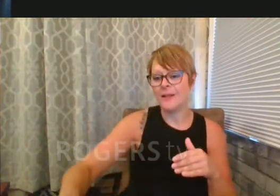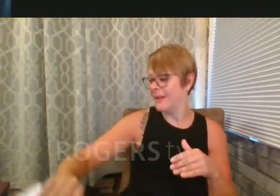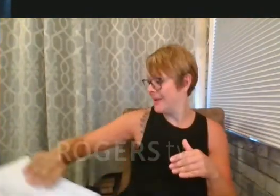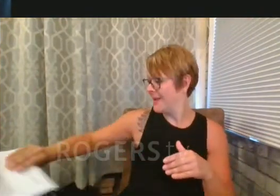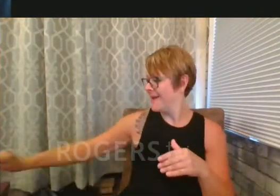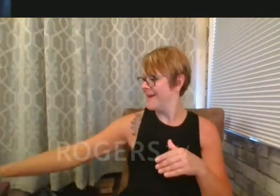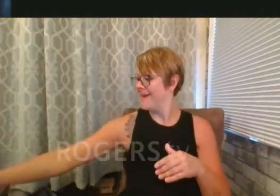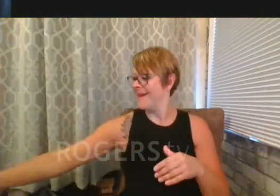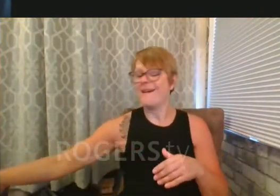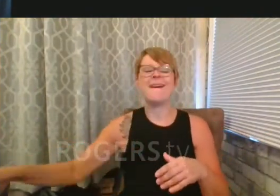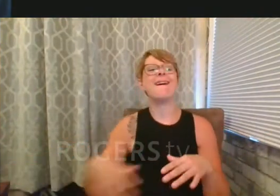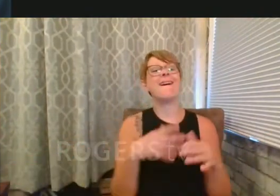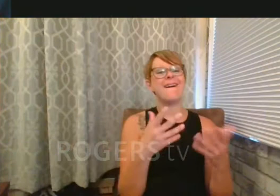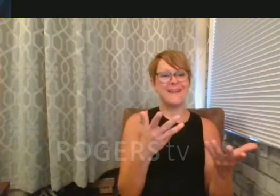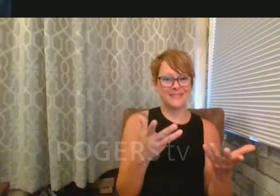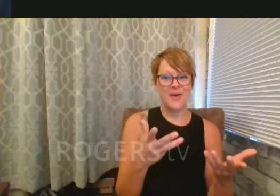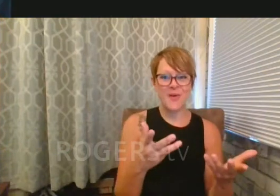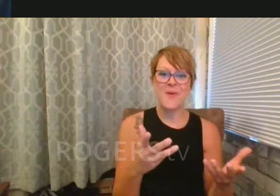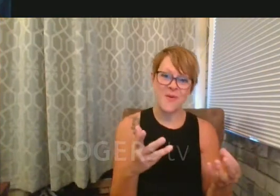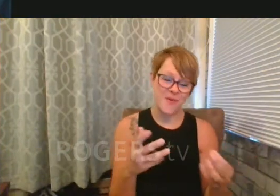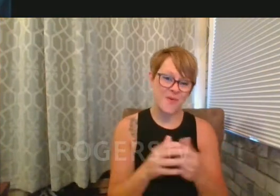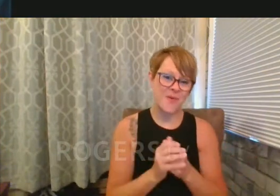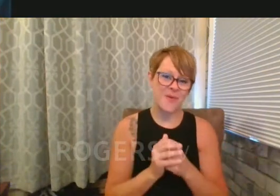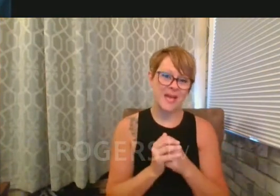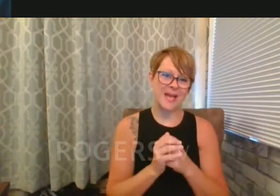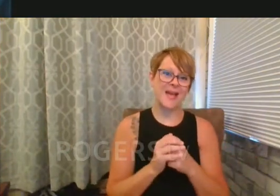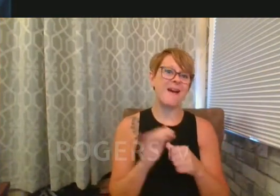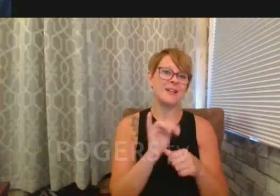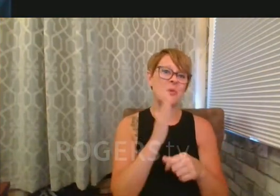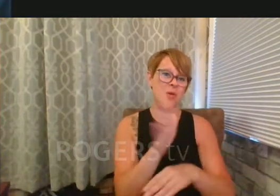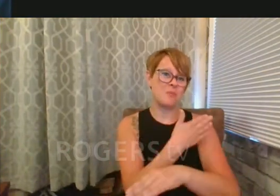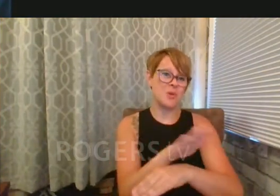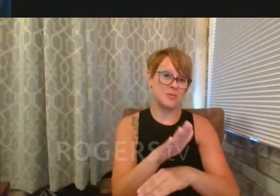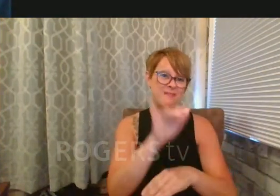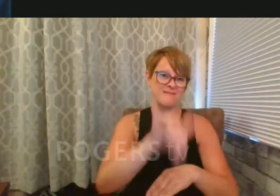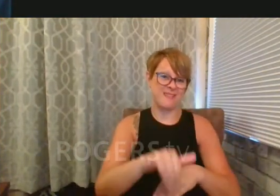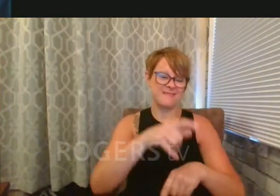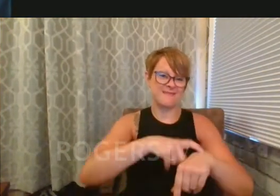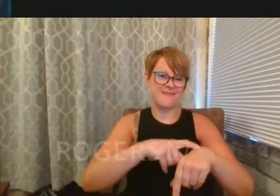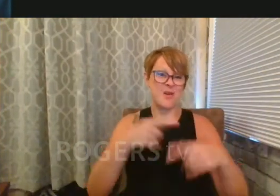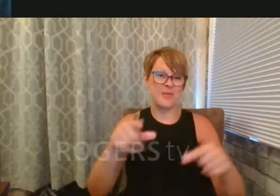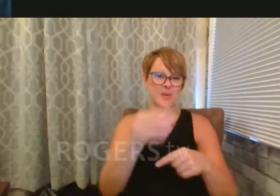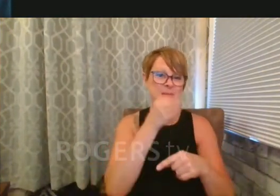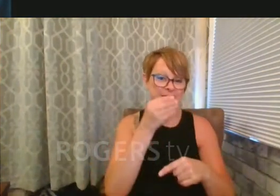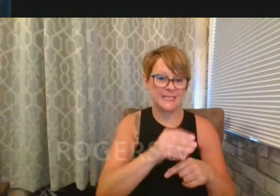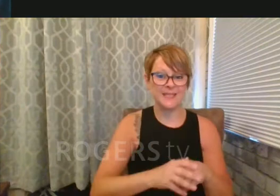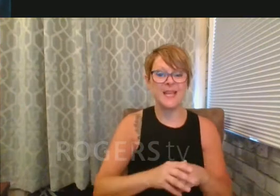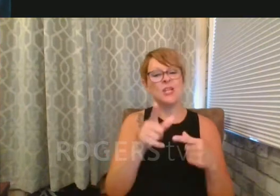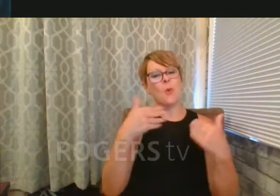original song, or a cover song. So you basically get the whole experience. I believe